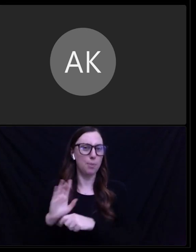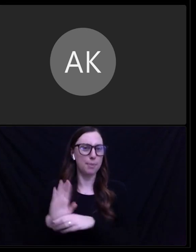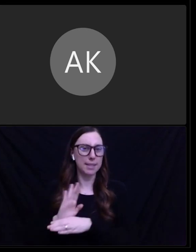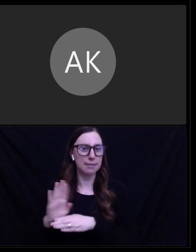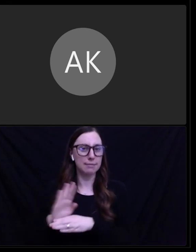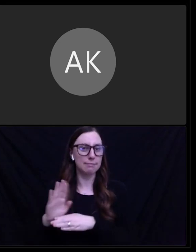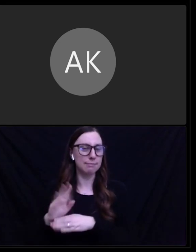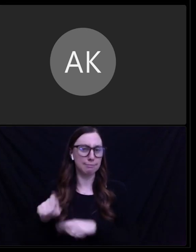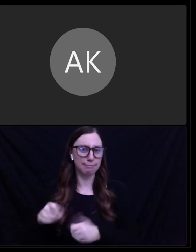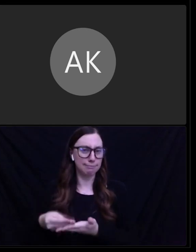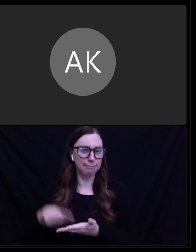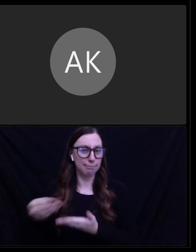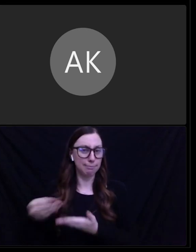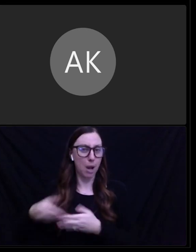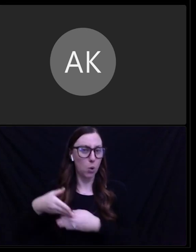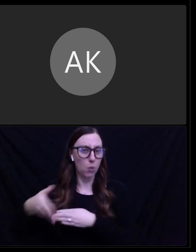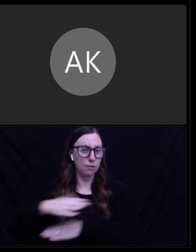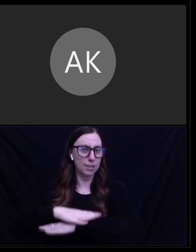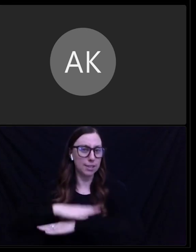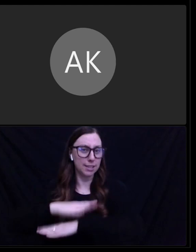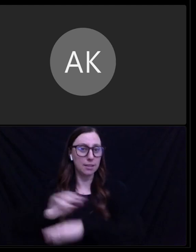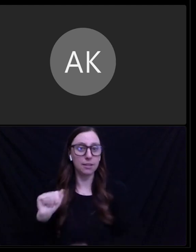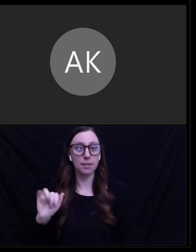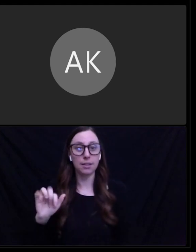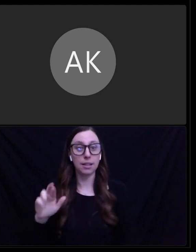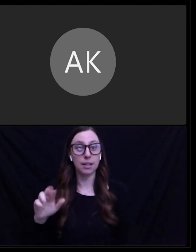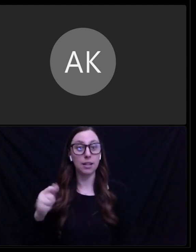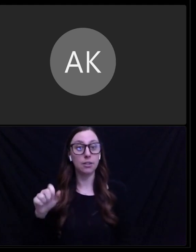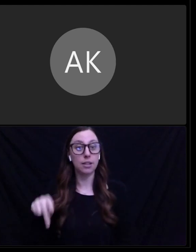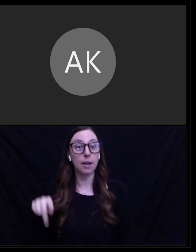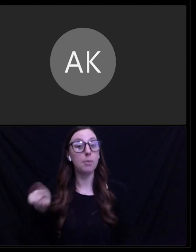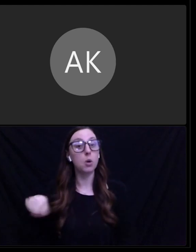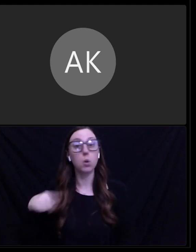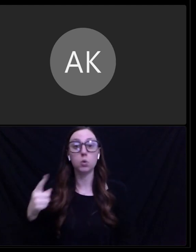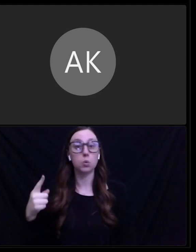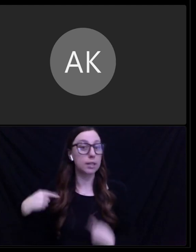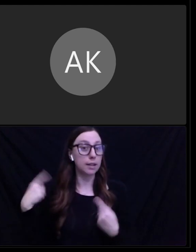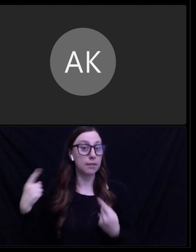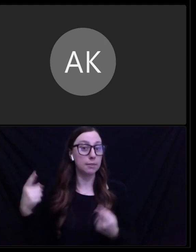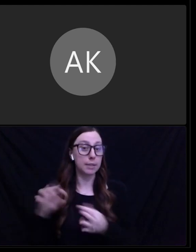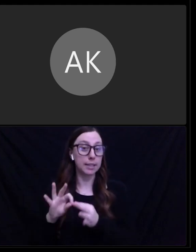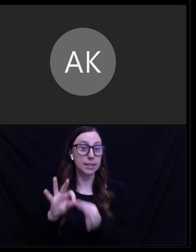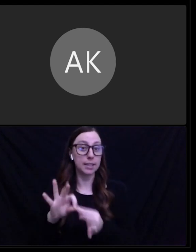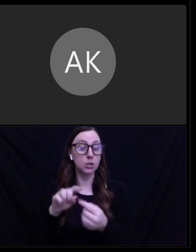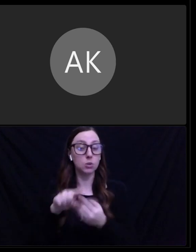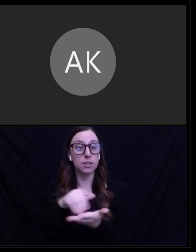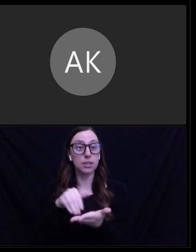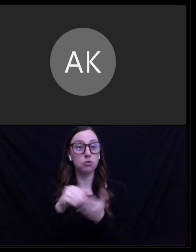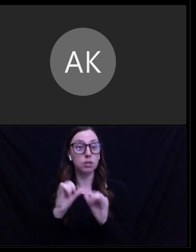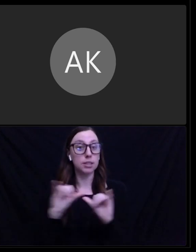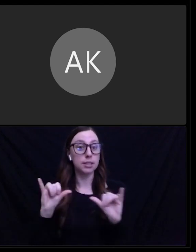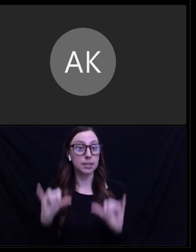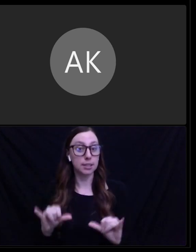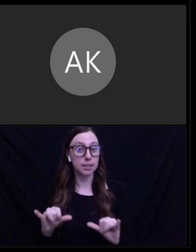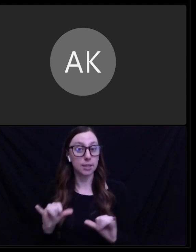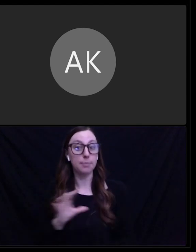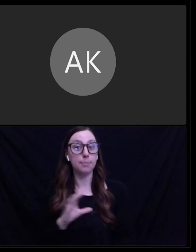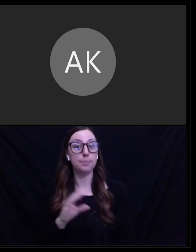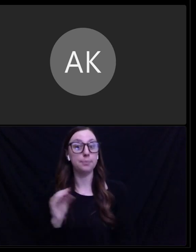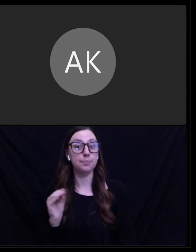Again, air gap, it's only ever been connected to that central system. And I'm just going to go